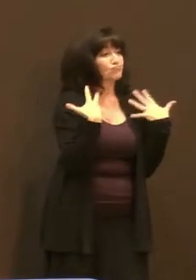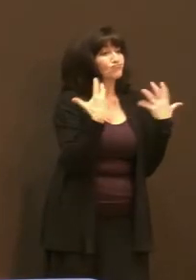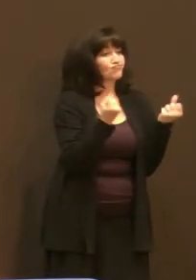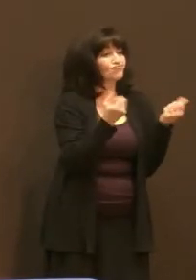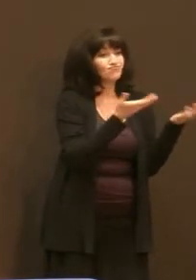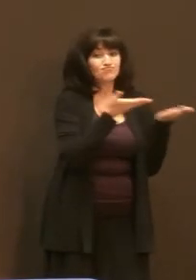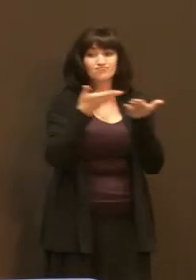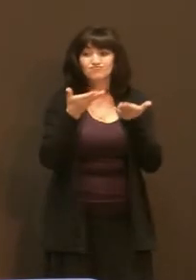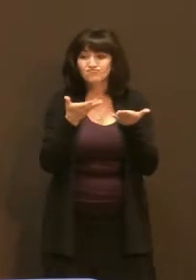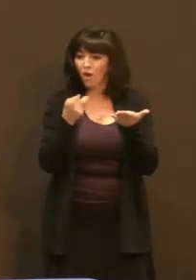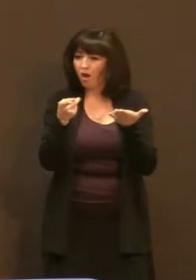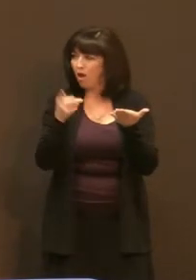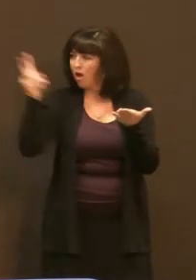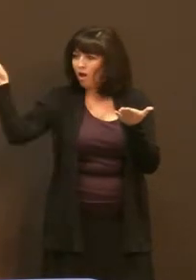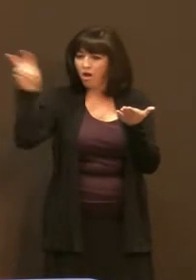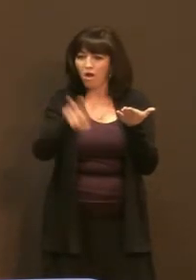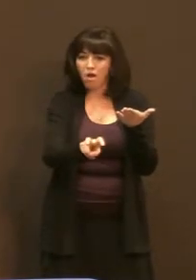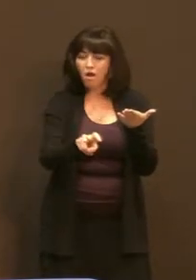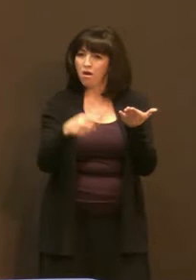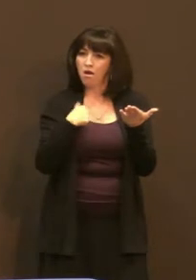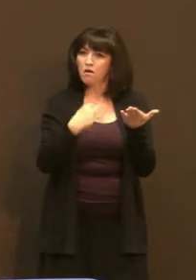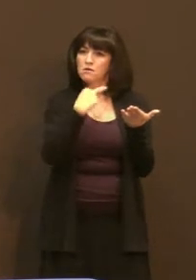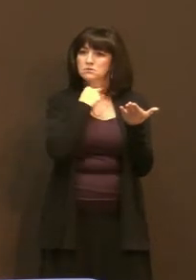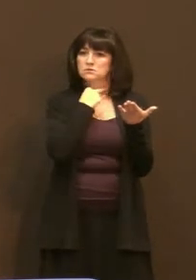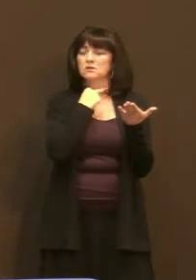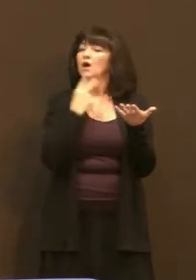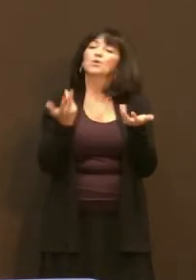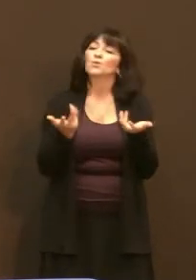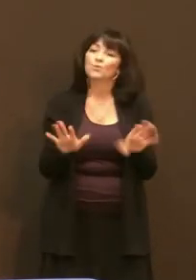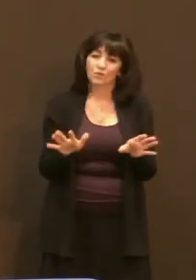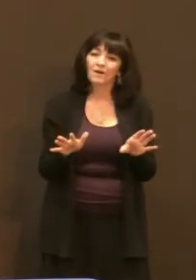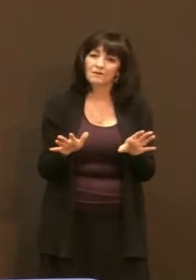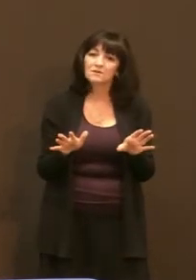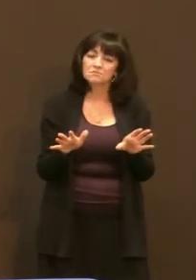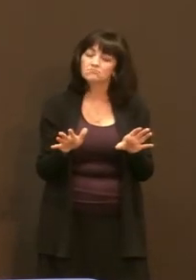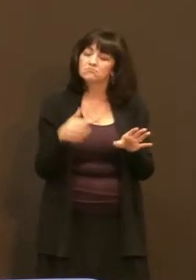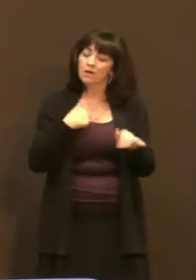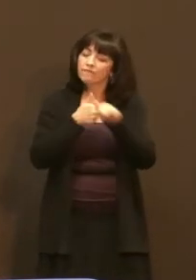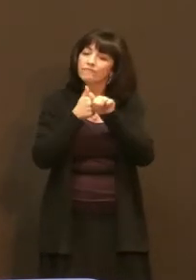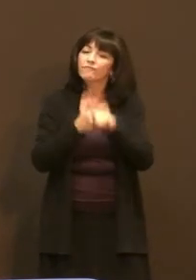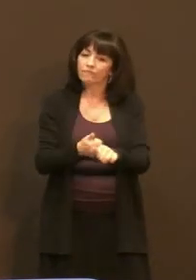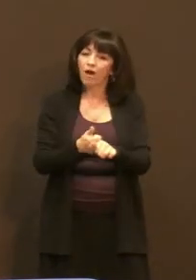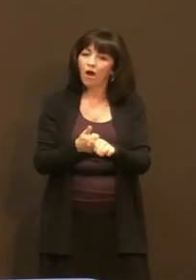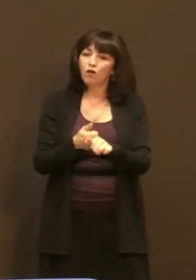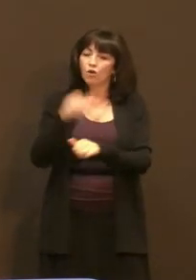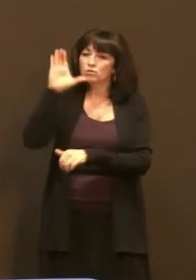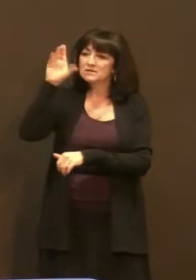their facility once, according to CDC guidance,